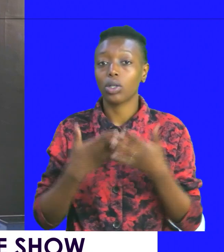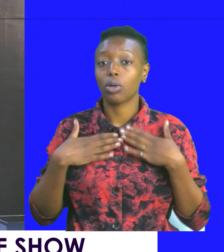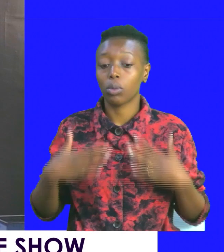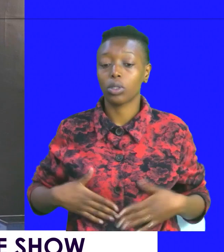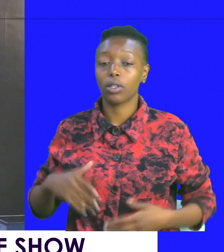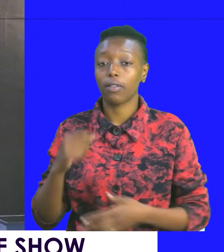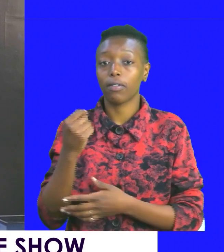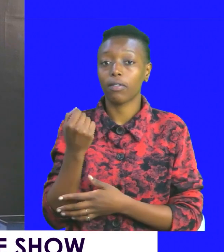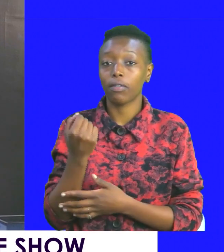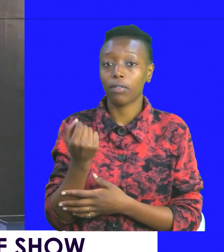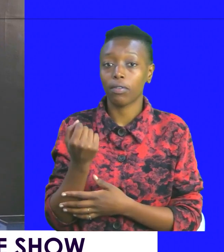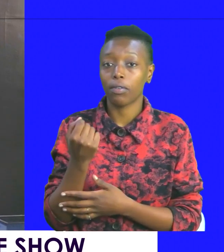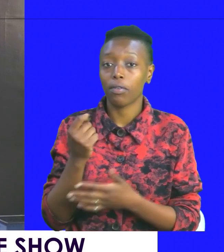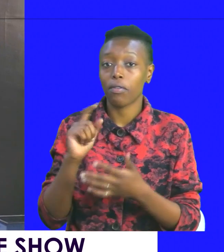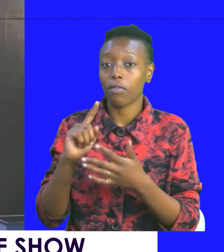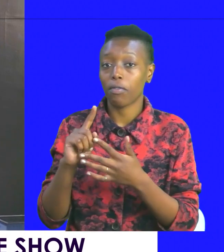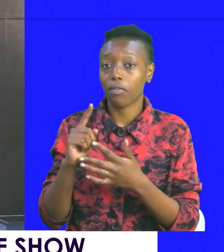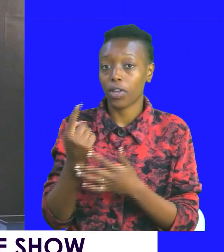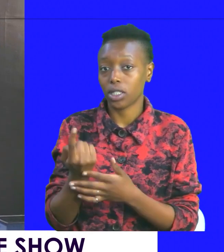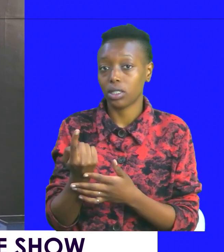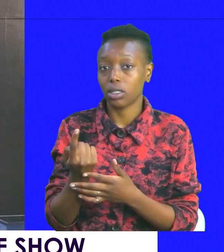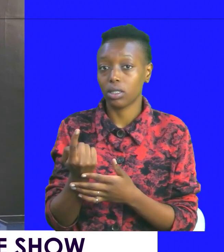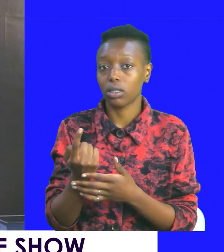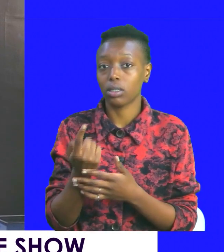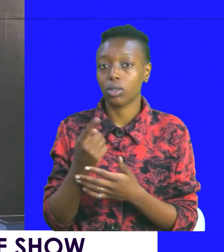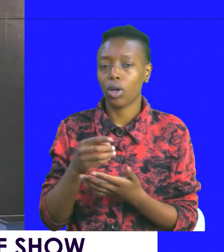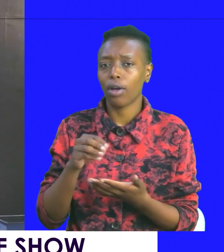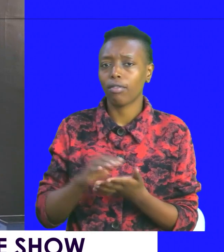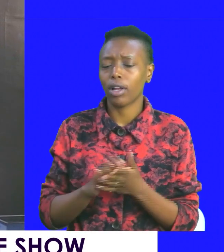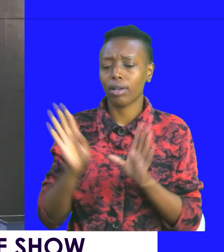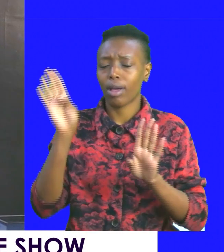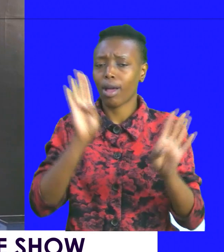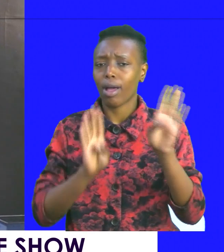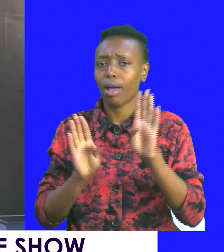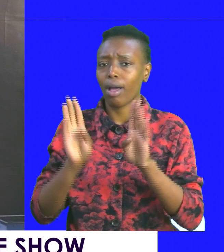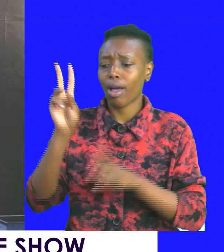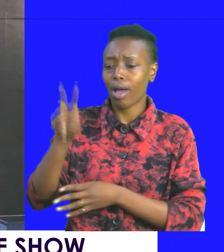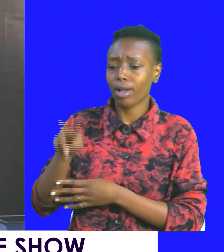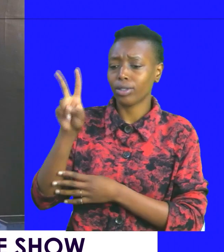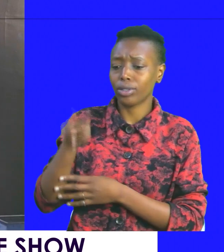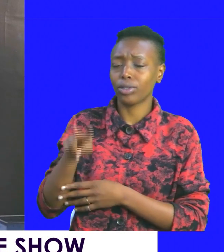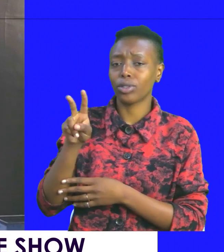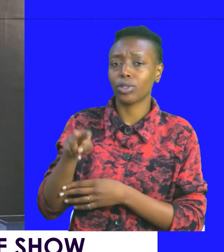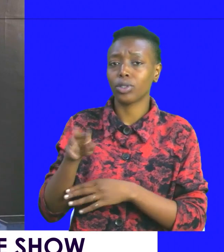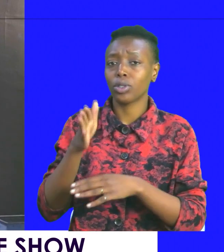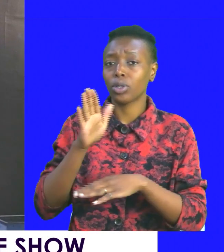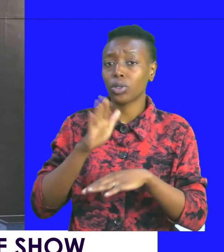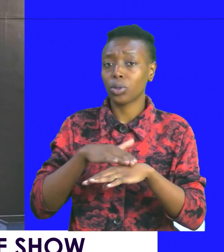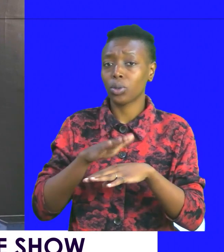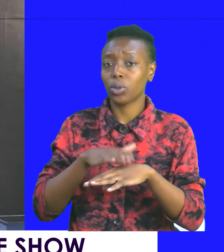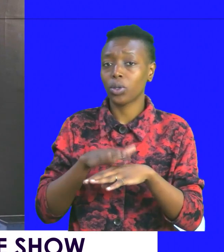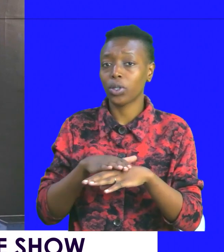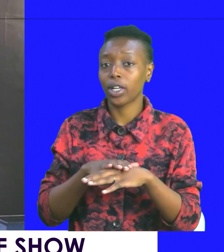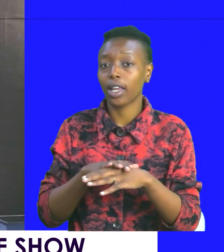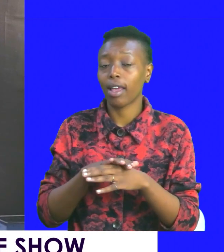smile, there is an attitude that shows you're appreciating you. I'm looking at you